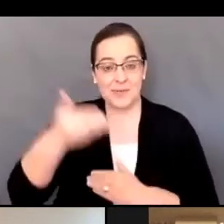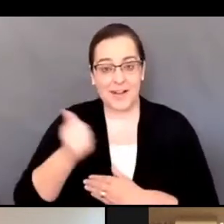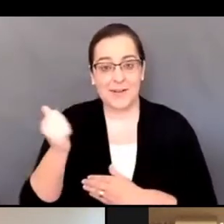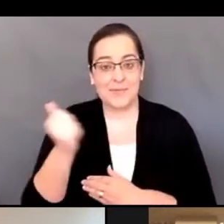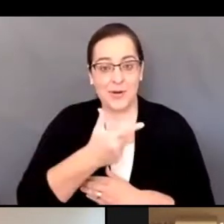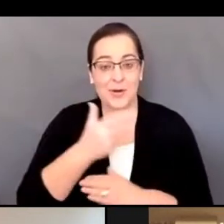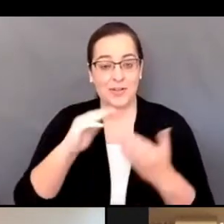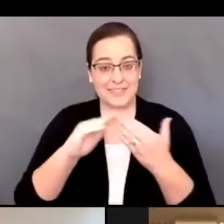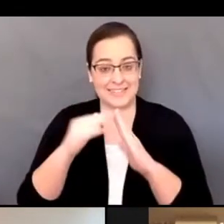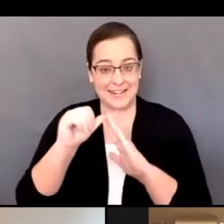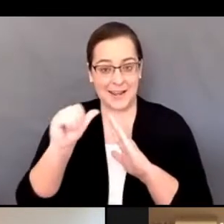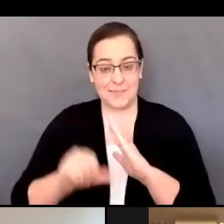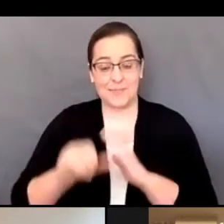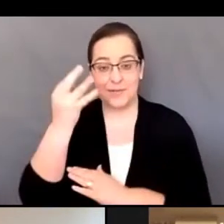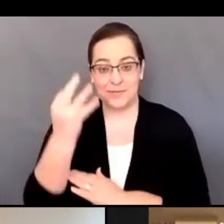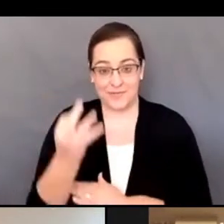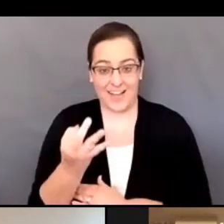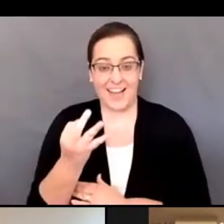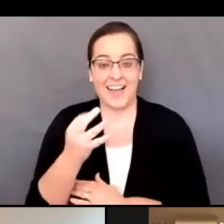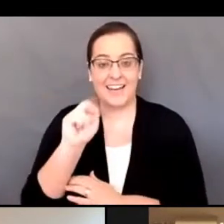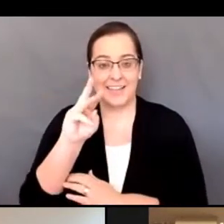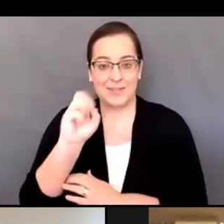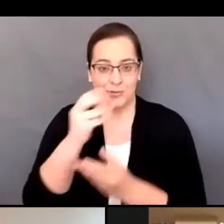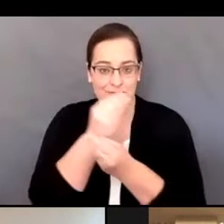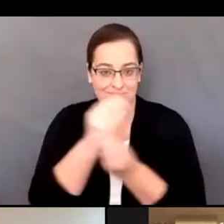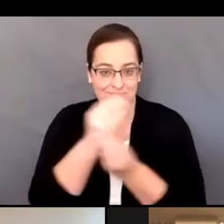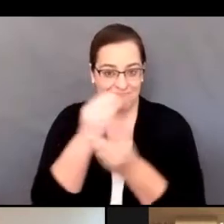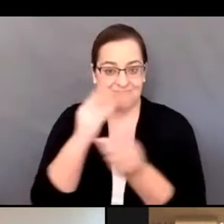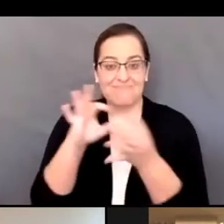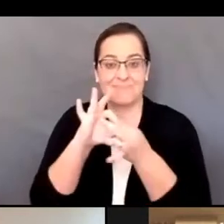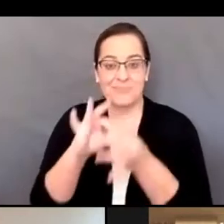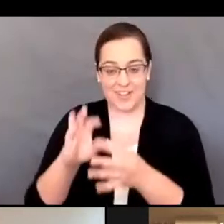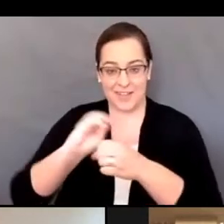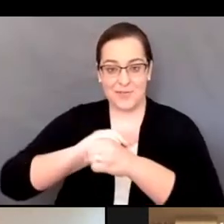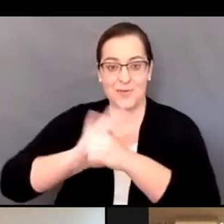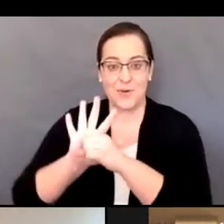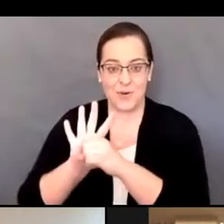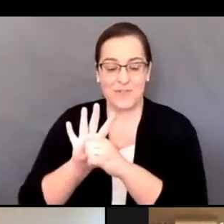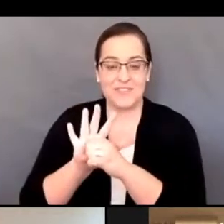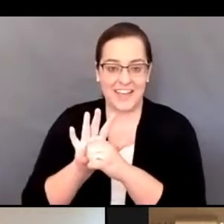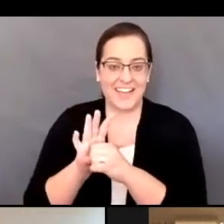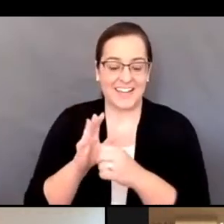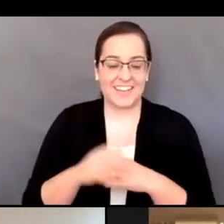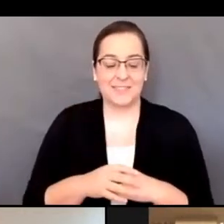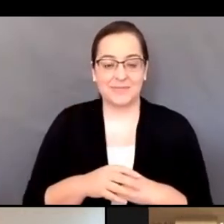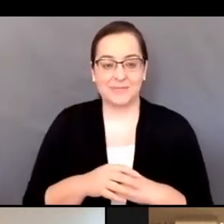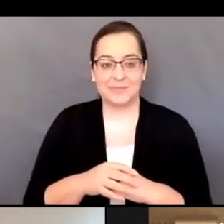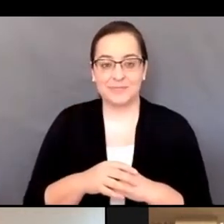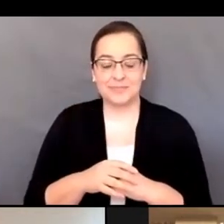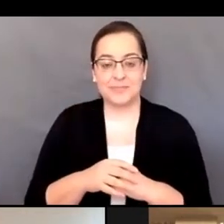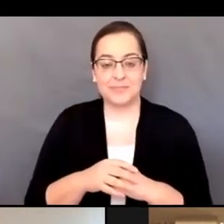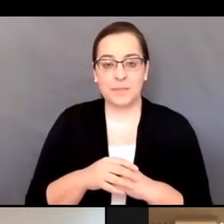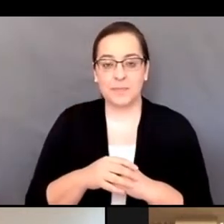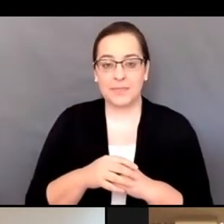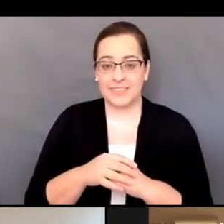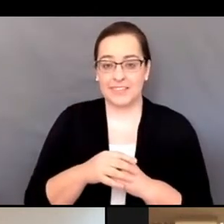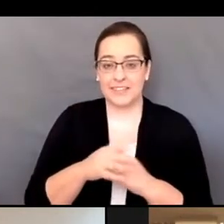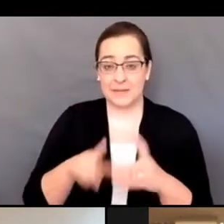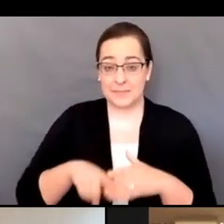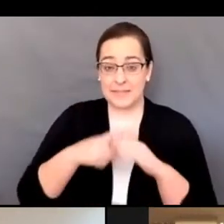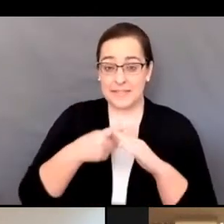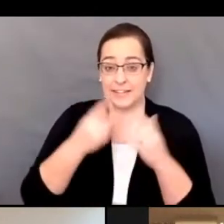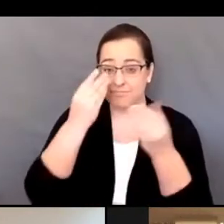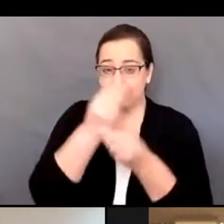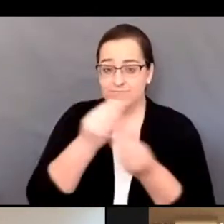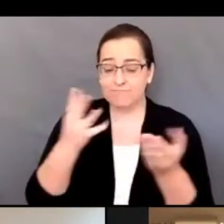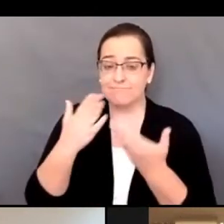of Amarillo's Friday news conference for the latest in COVID-19 information updates. Let me begin by saying thank you